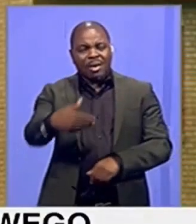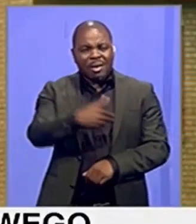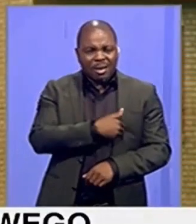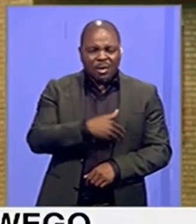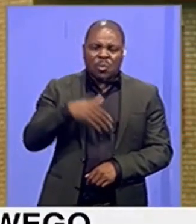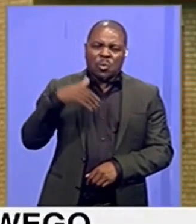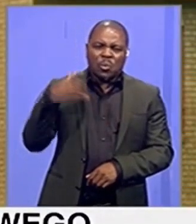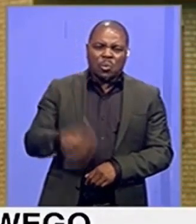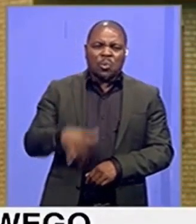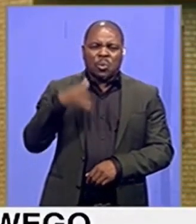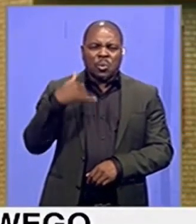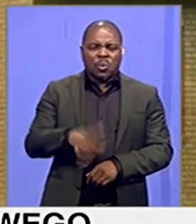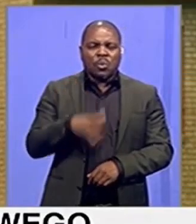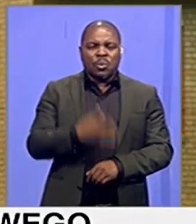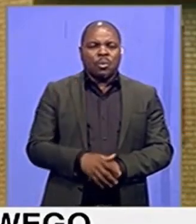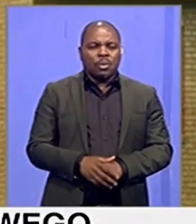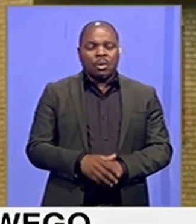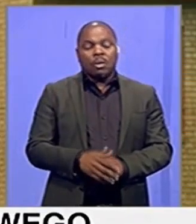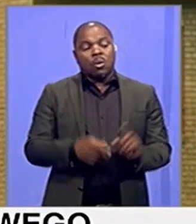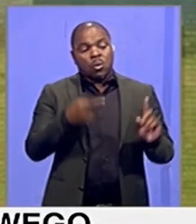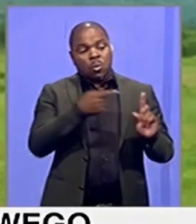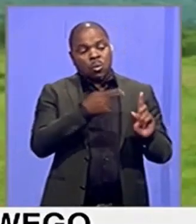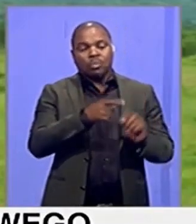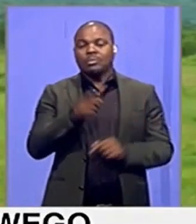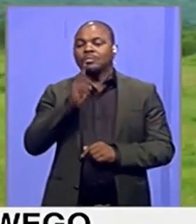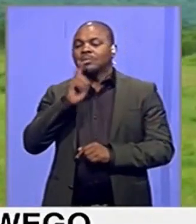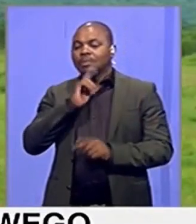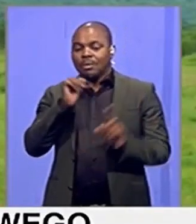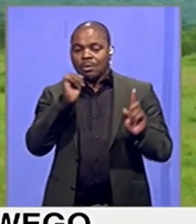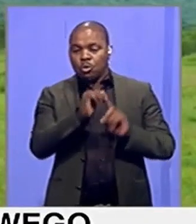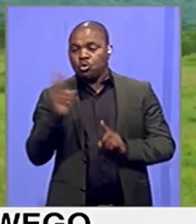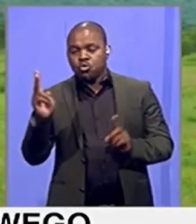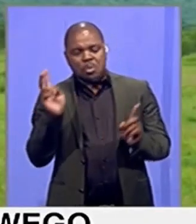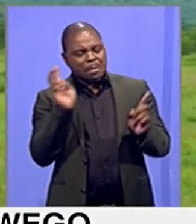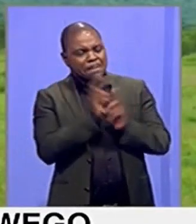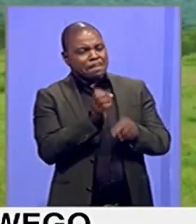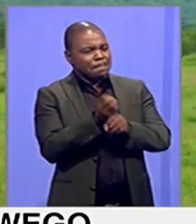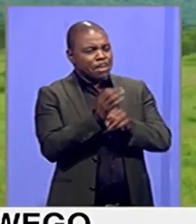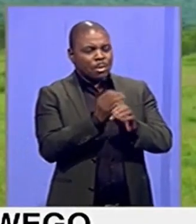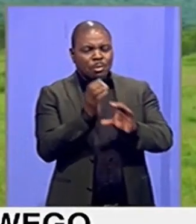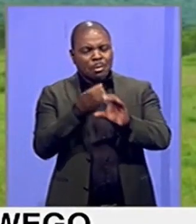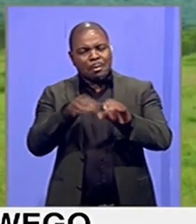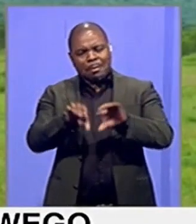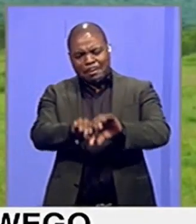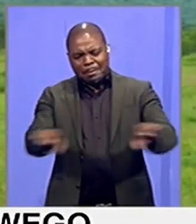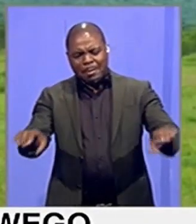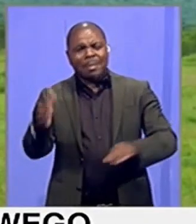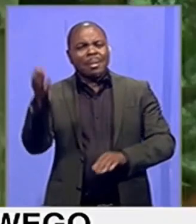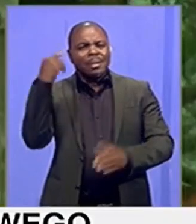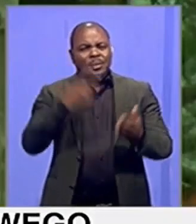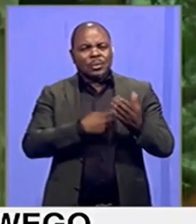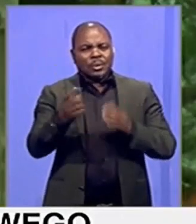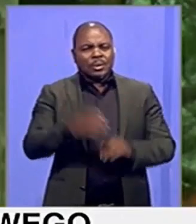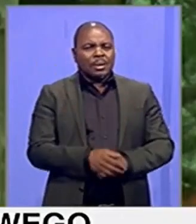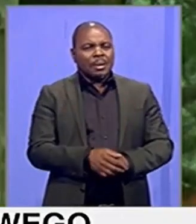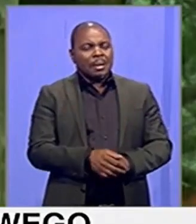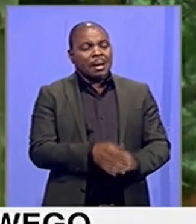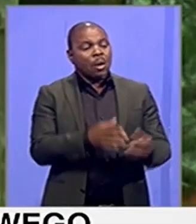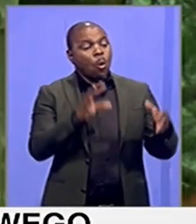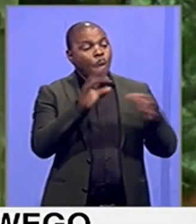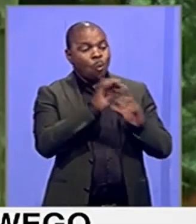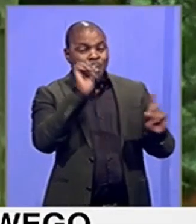kgotelela bohloko. Moyana o bethile ke barutiši ba gagwe ba babedi ka kota beke yeo e fetilego. Tlhaselo yeo e diragetše